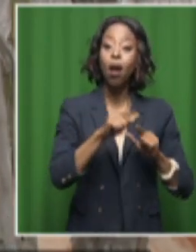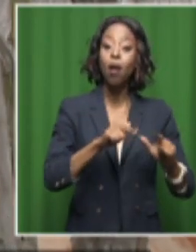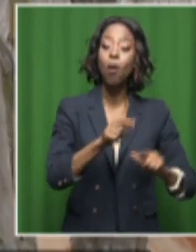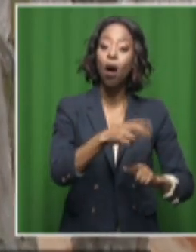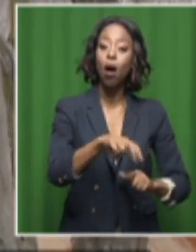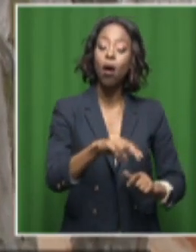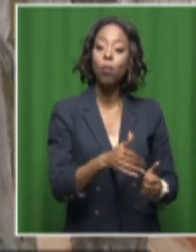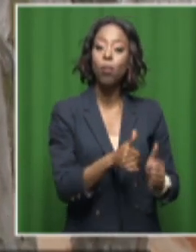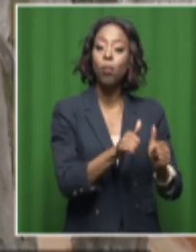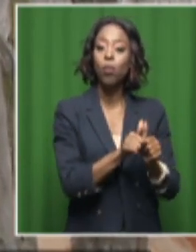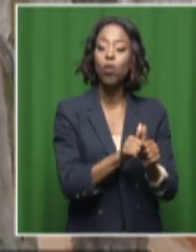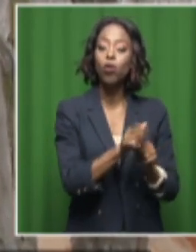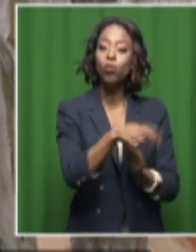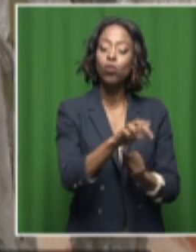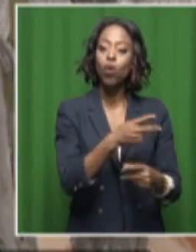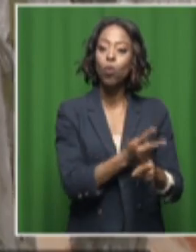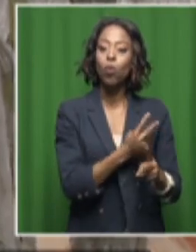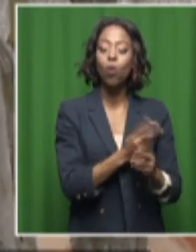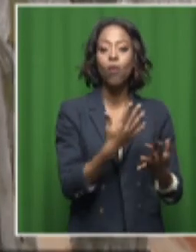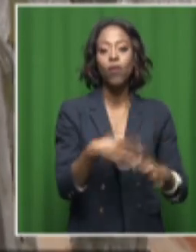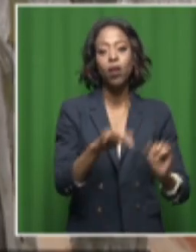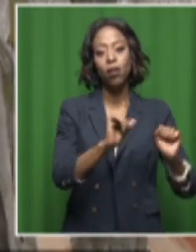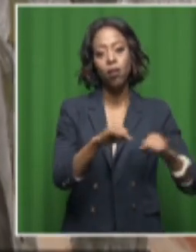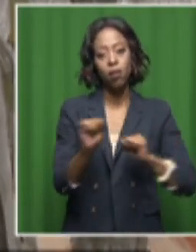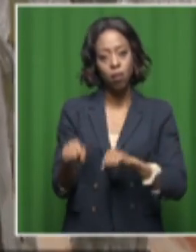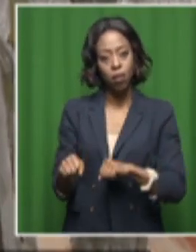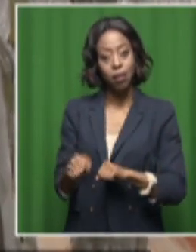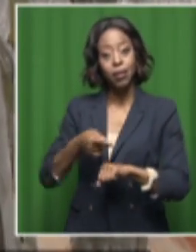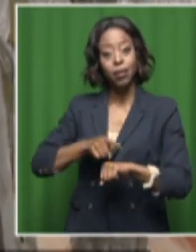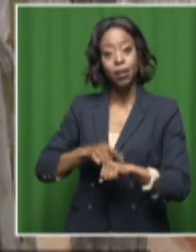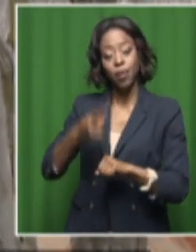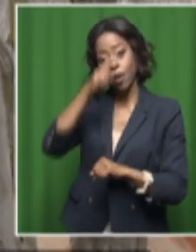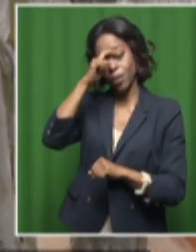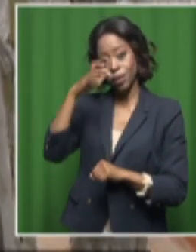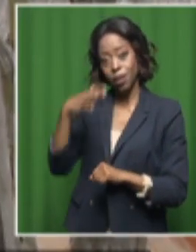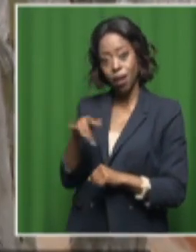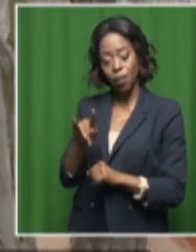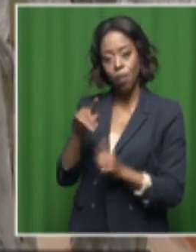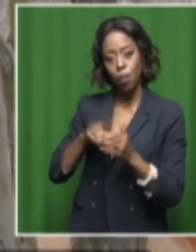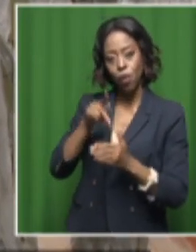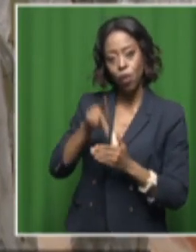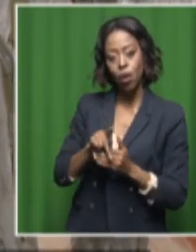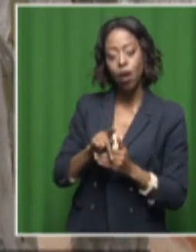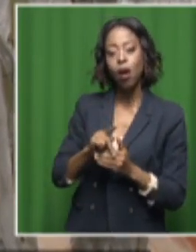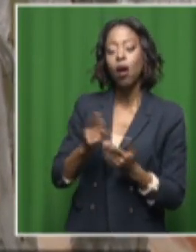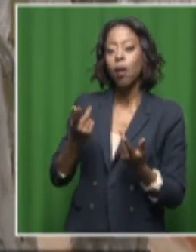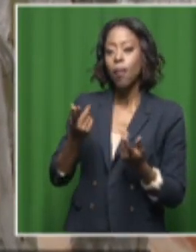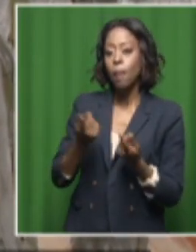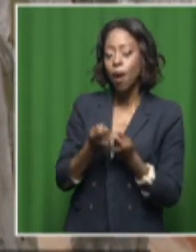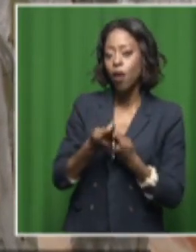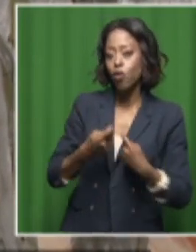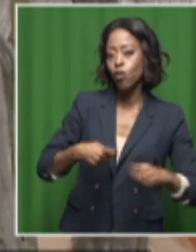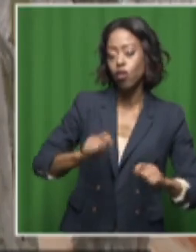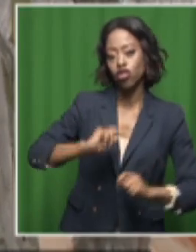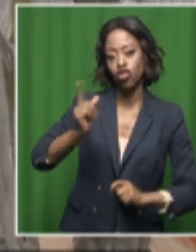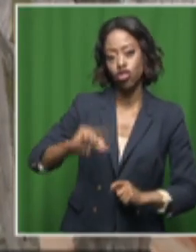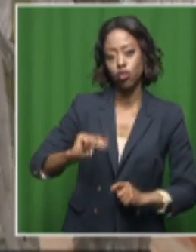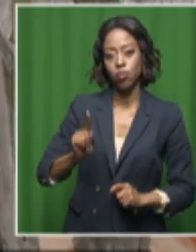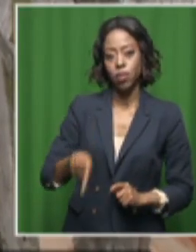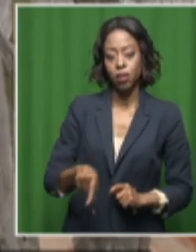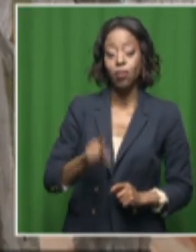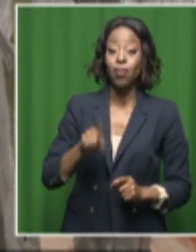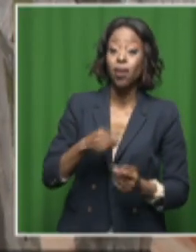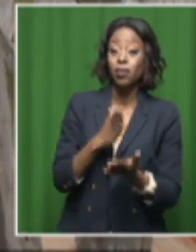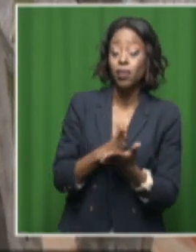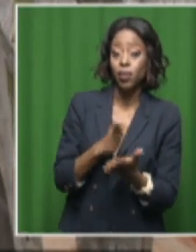with the tourism products, we have agreed that during the summer campaign, our prices should be affordable. We should be able to make